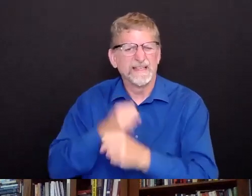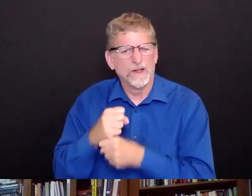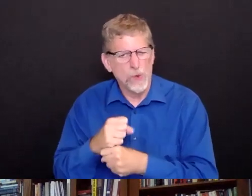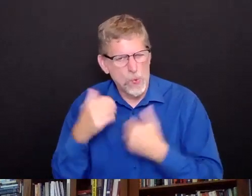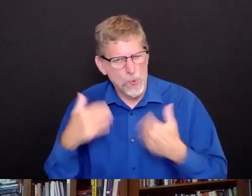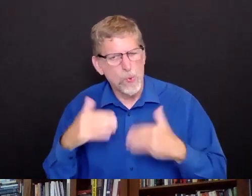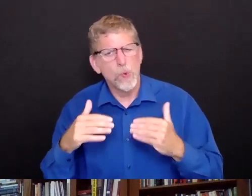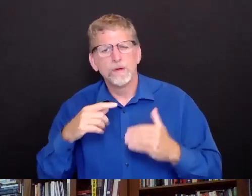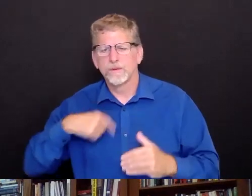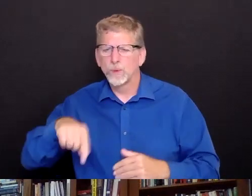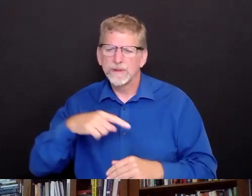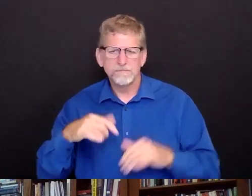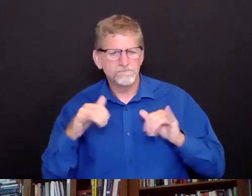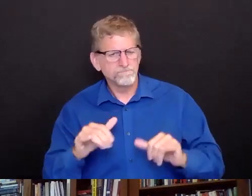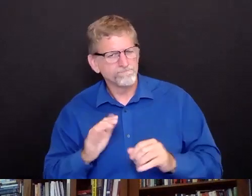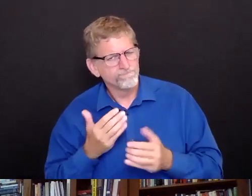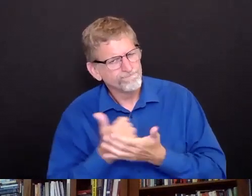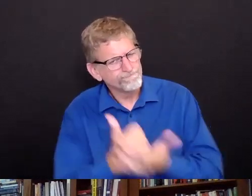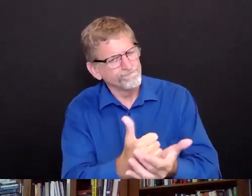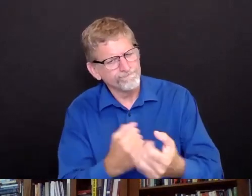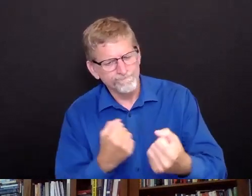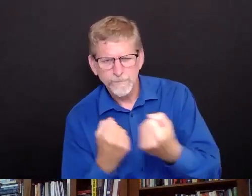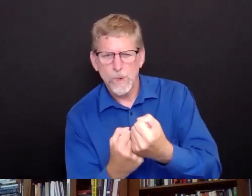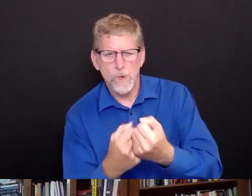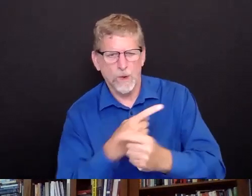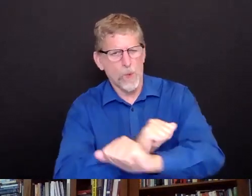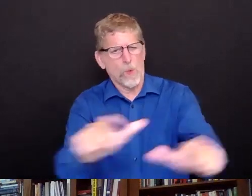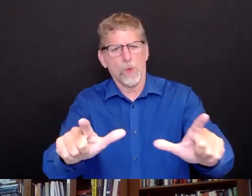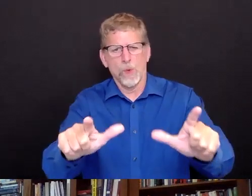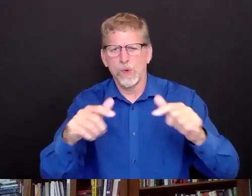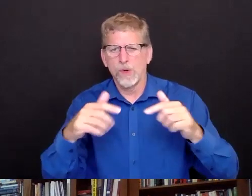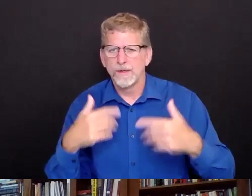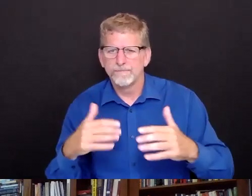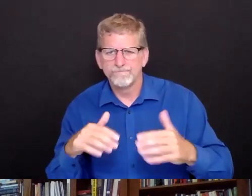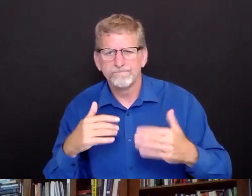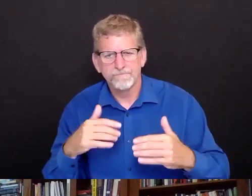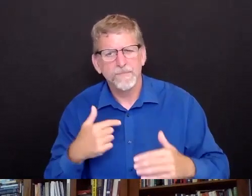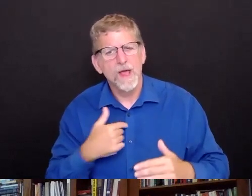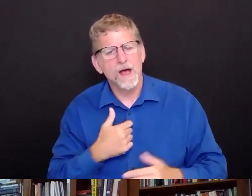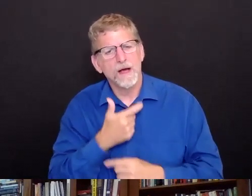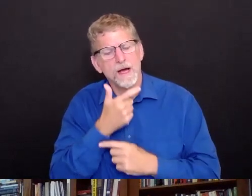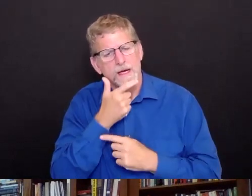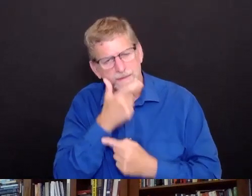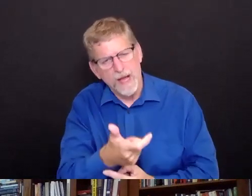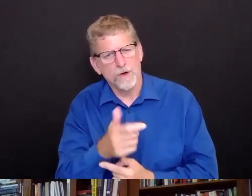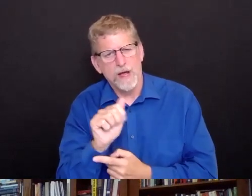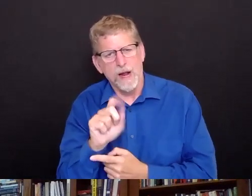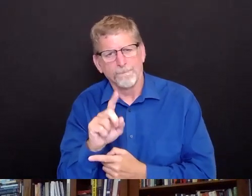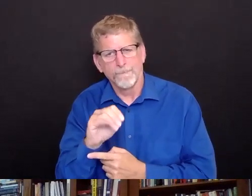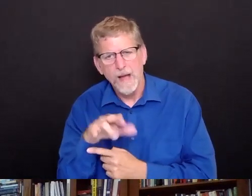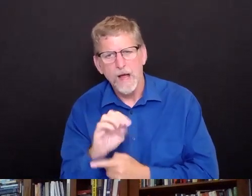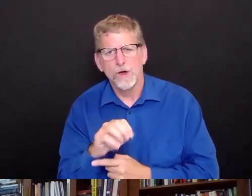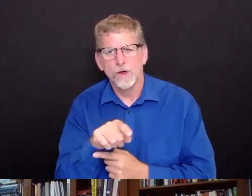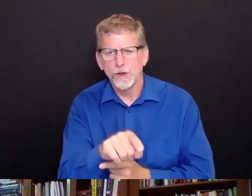admirers, and if necessary, I'll find those resources for you. Sharon is the master of knowing how to get those resources together. I'm